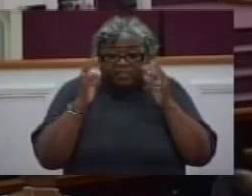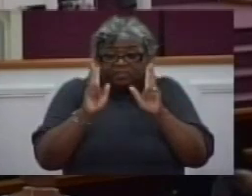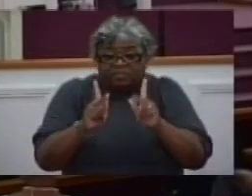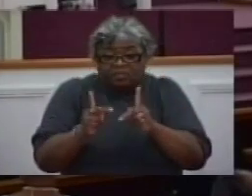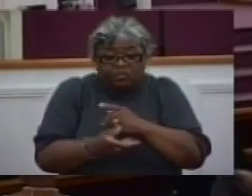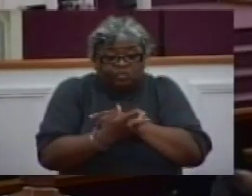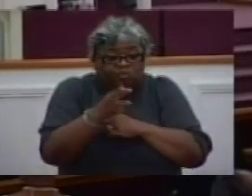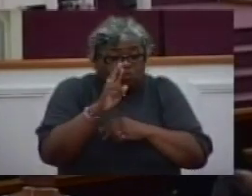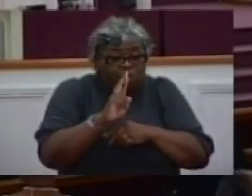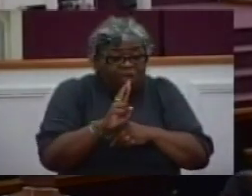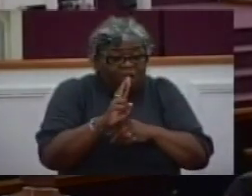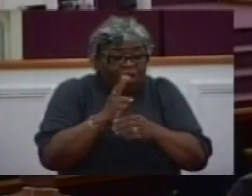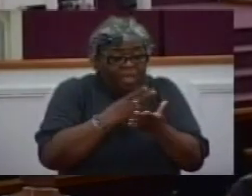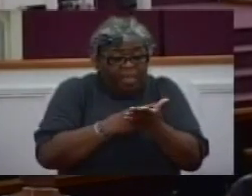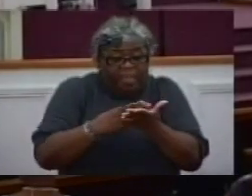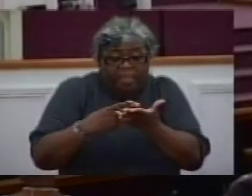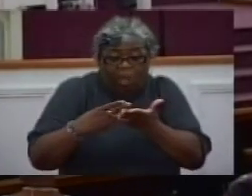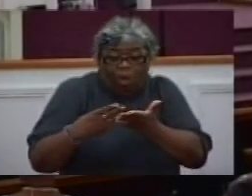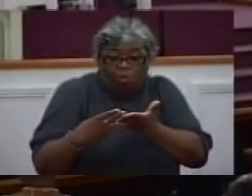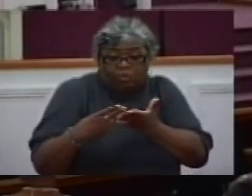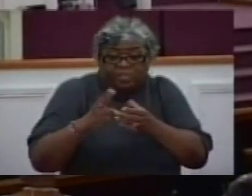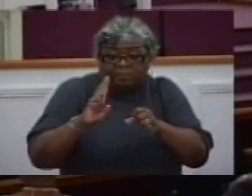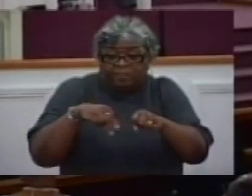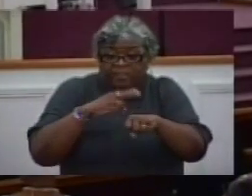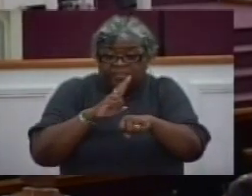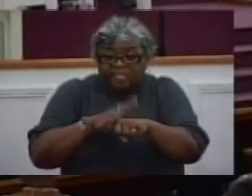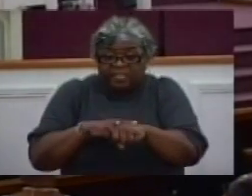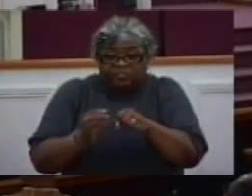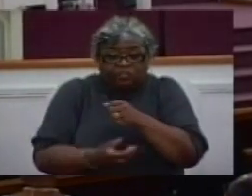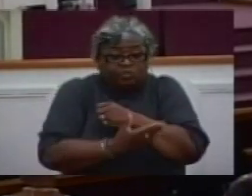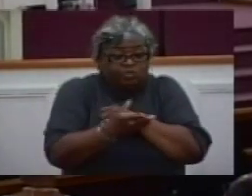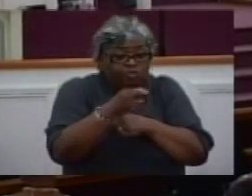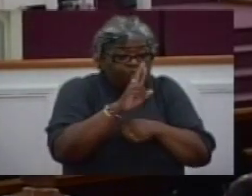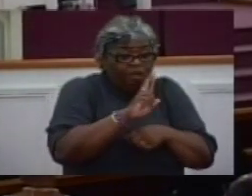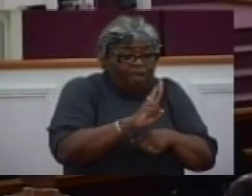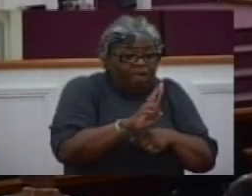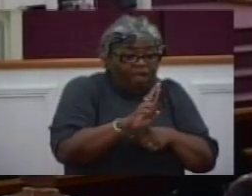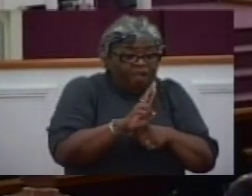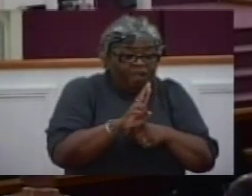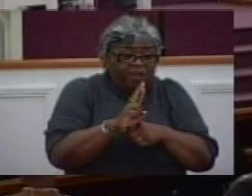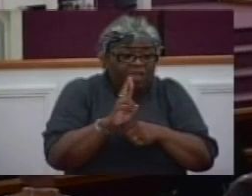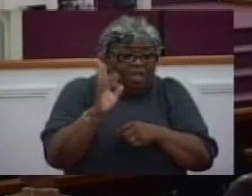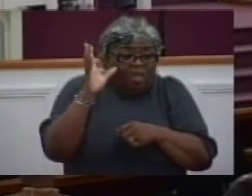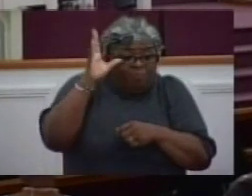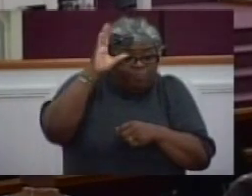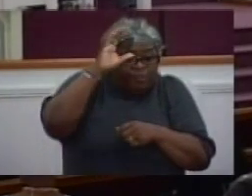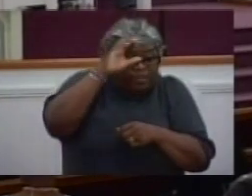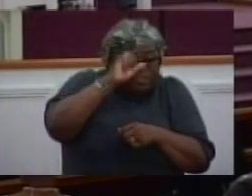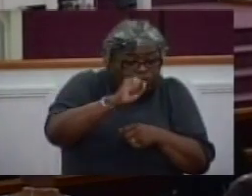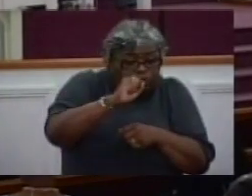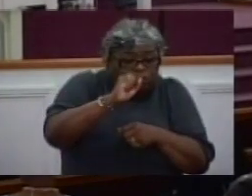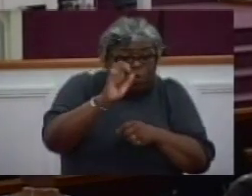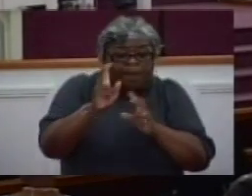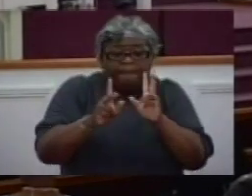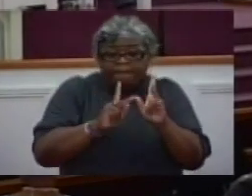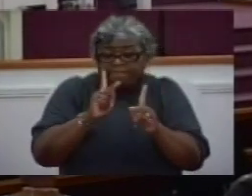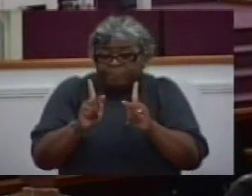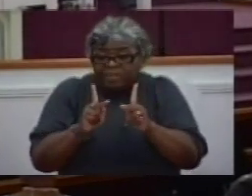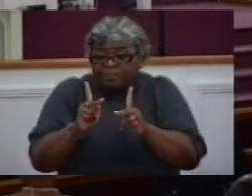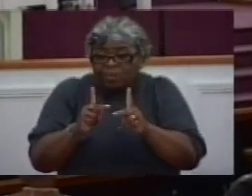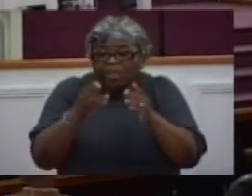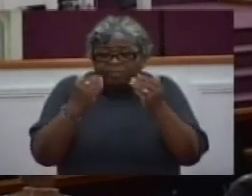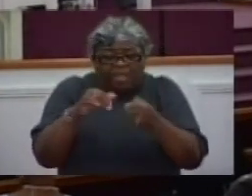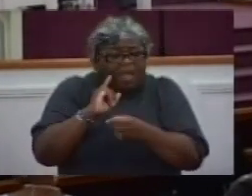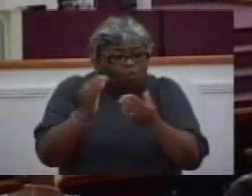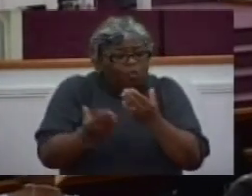You are a holy nation. You are a peculiar people.